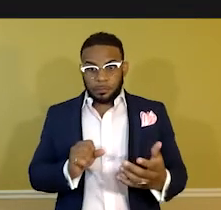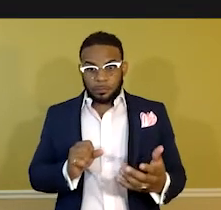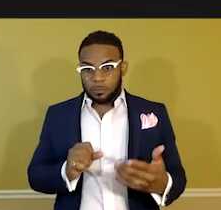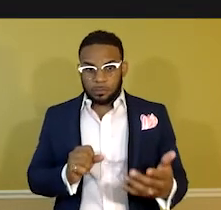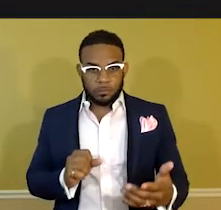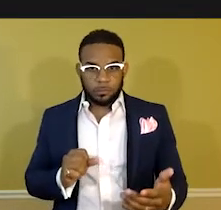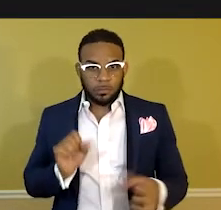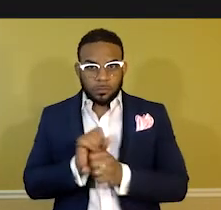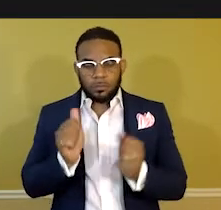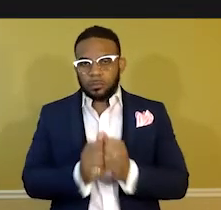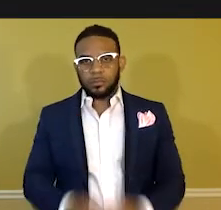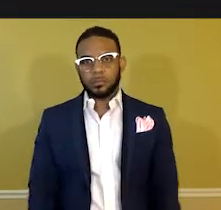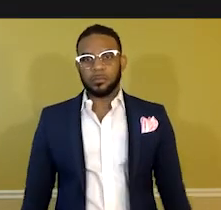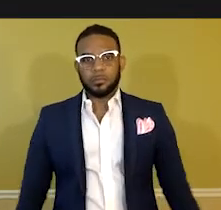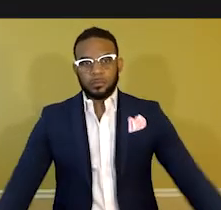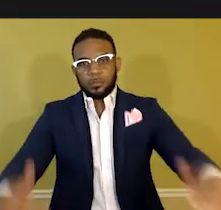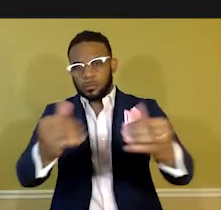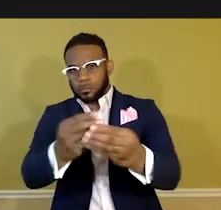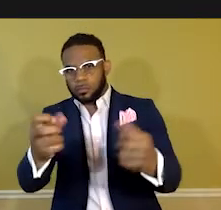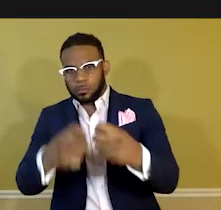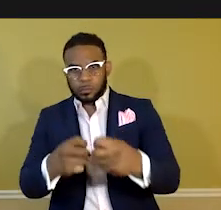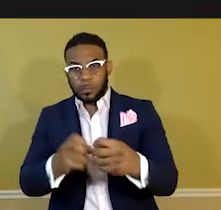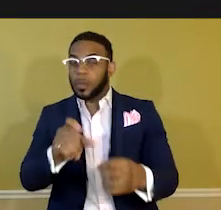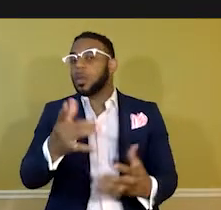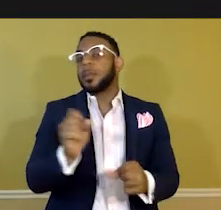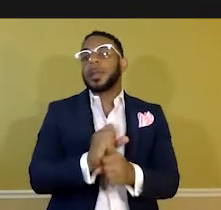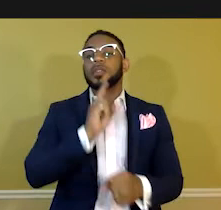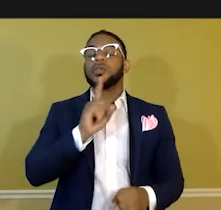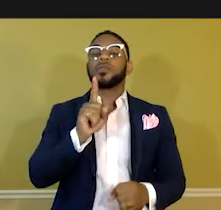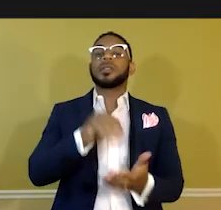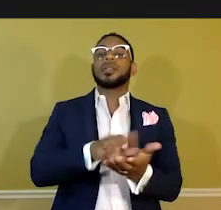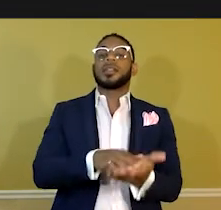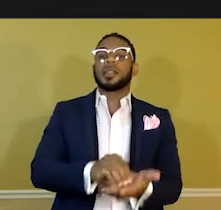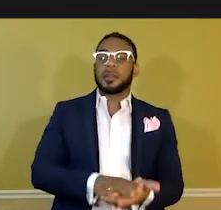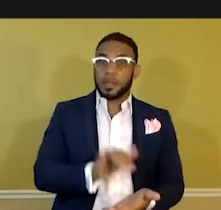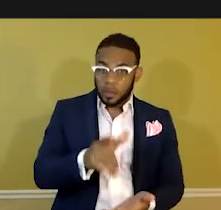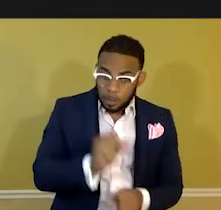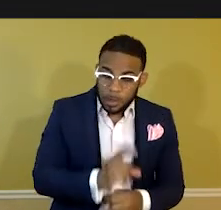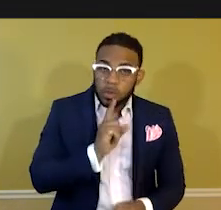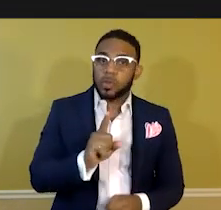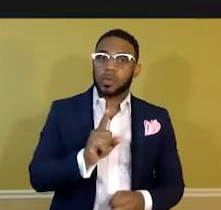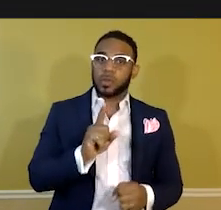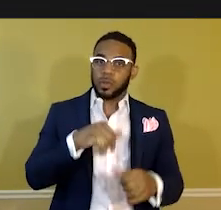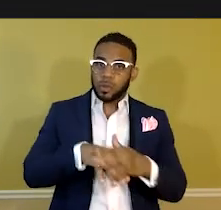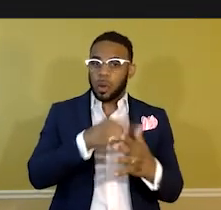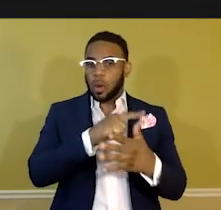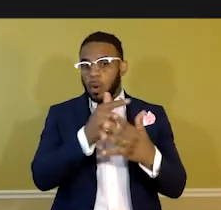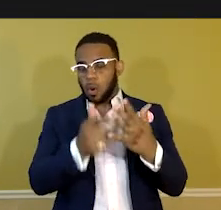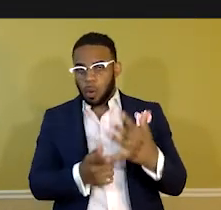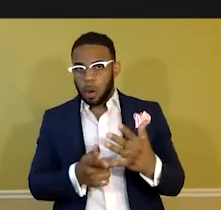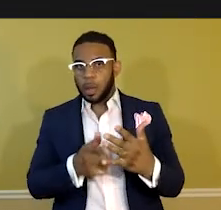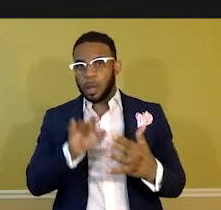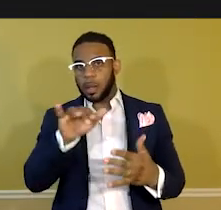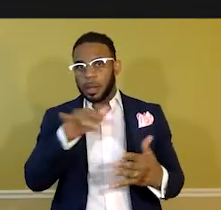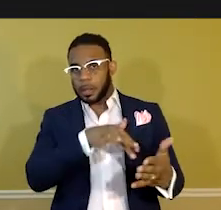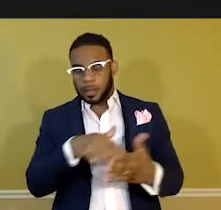you know, work with when we're trying to solve problems. So you want to make sure that you're documenting that you want to make sure that you're going in order, um, in